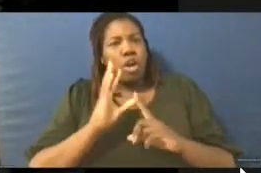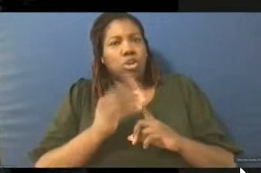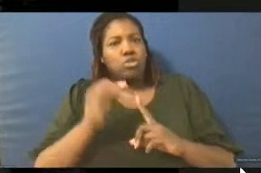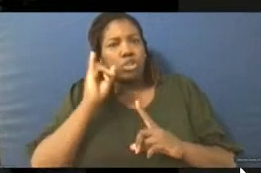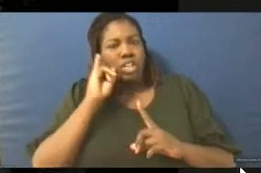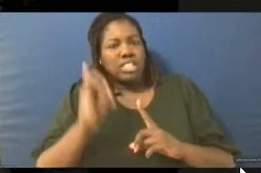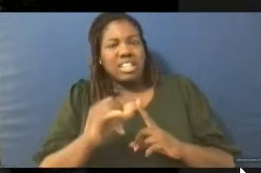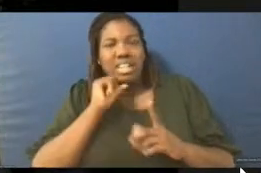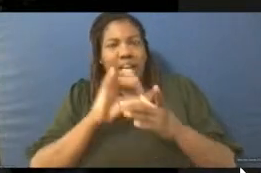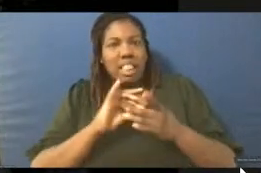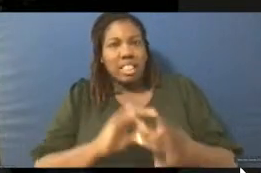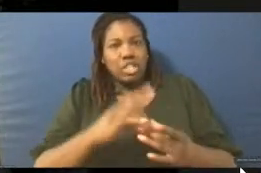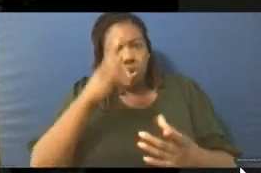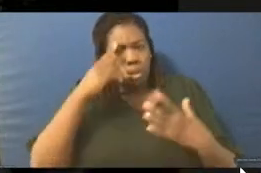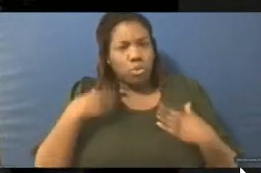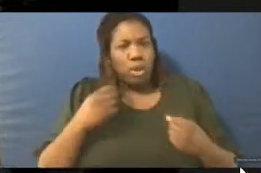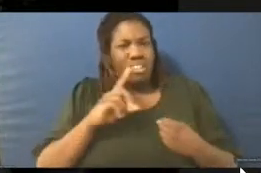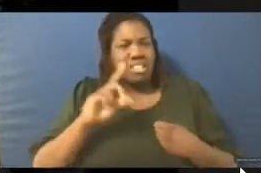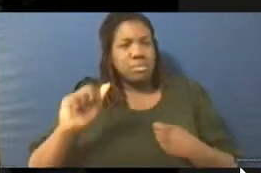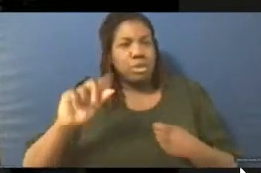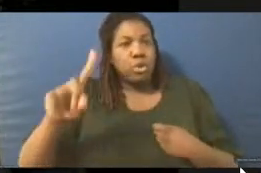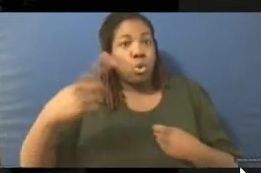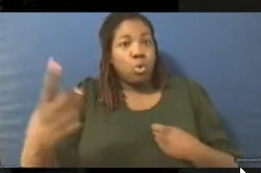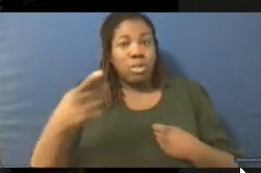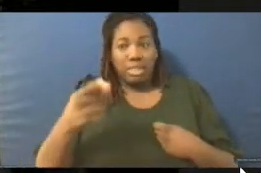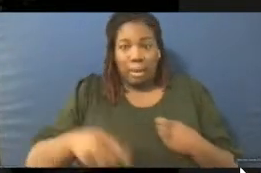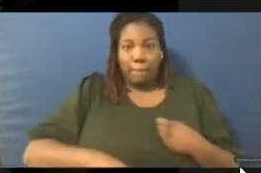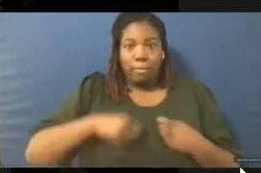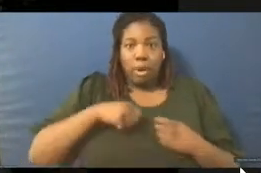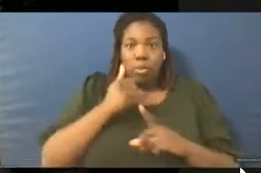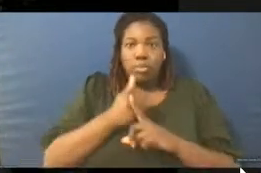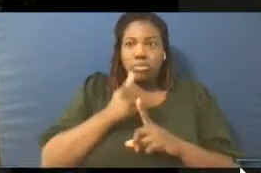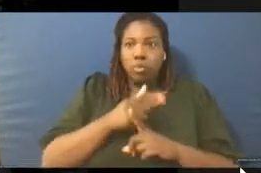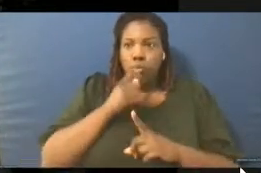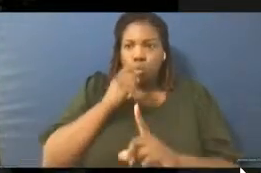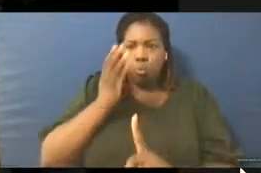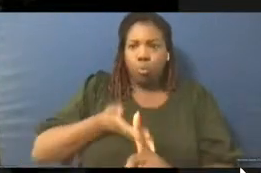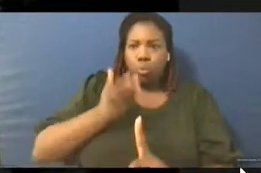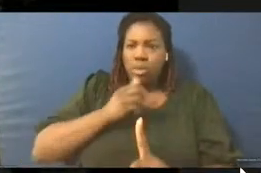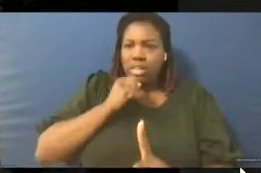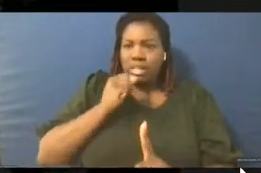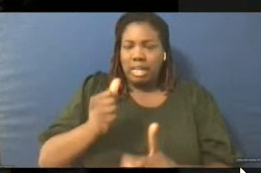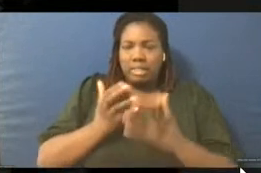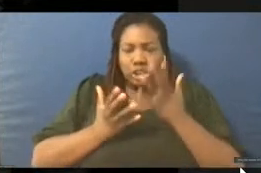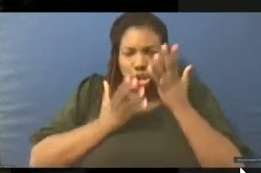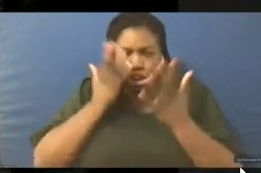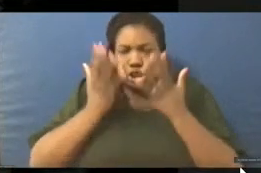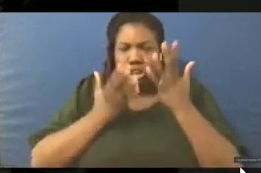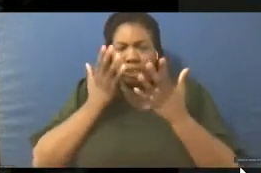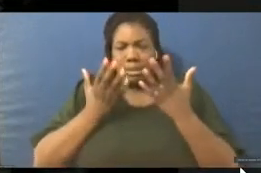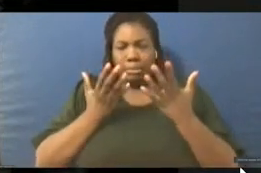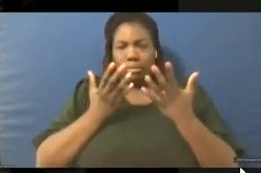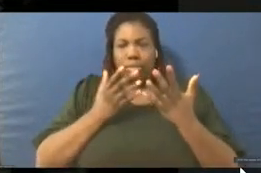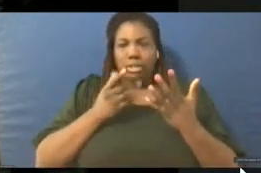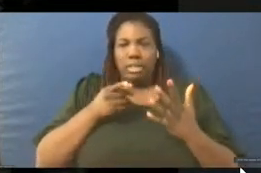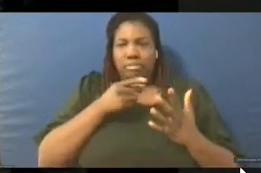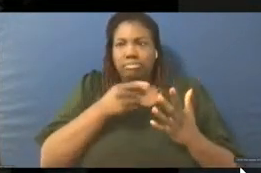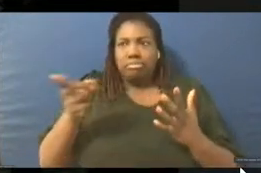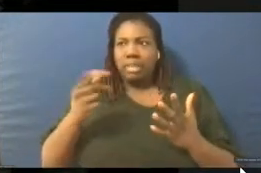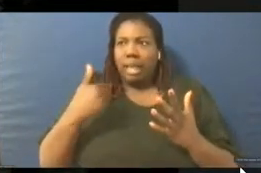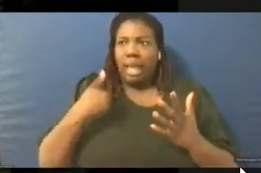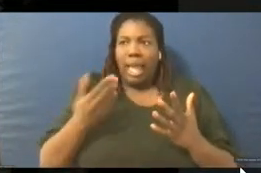disabilities, where they are proud of who they are and they're not ashamed or embarrassed by the fact that they have a